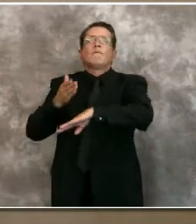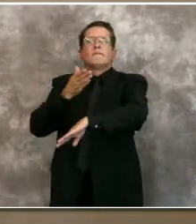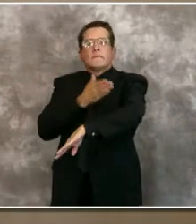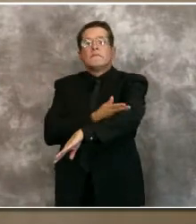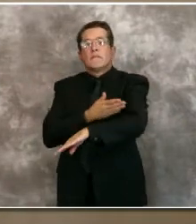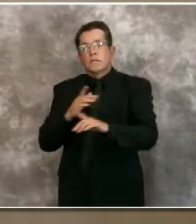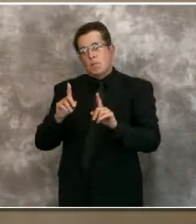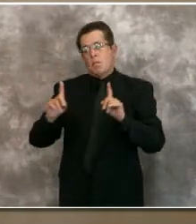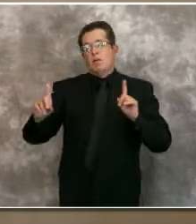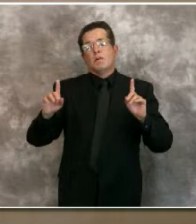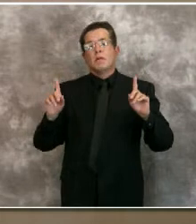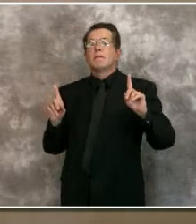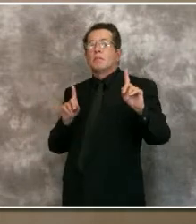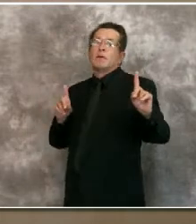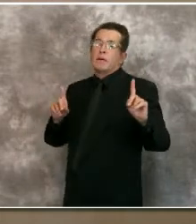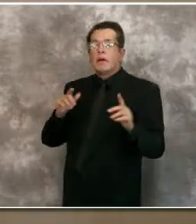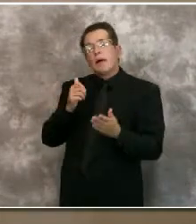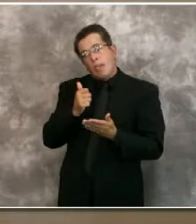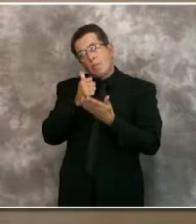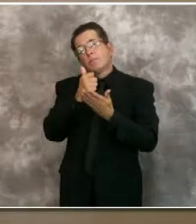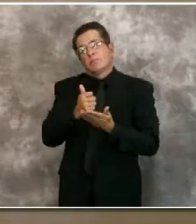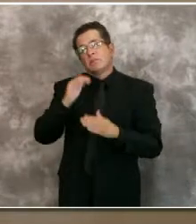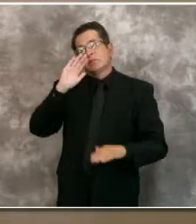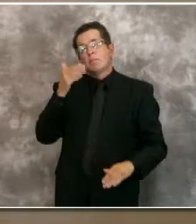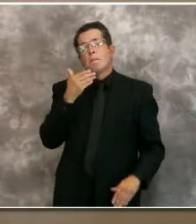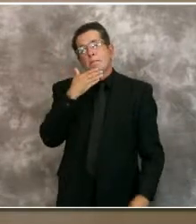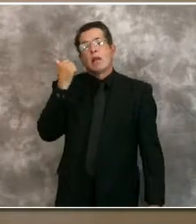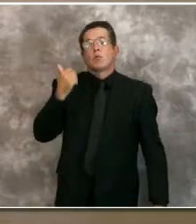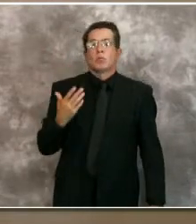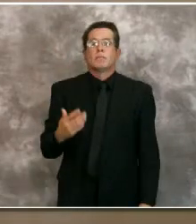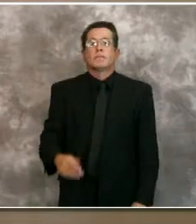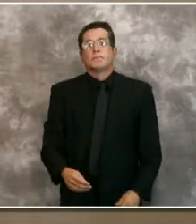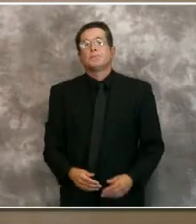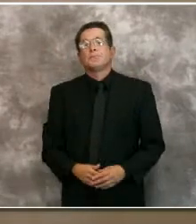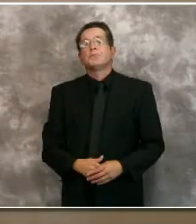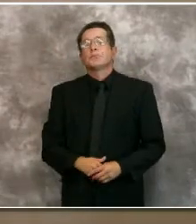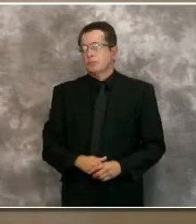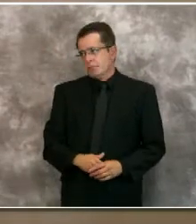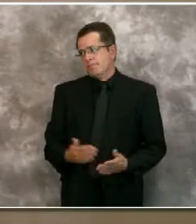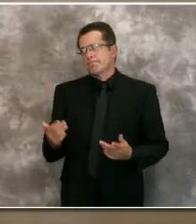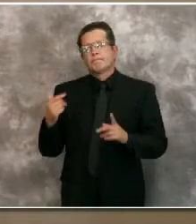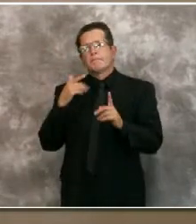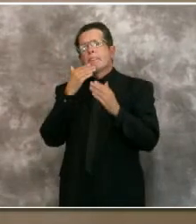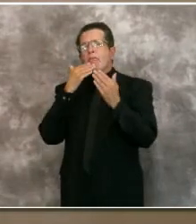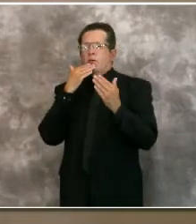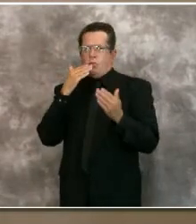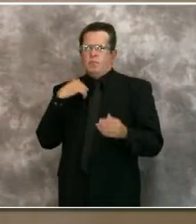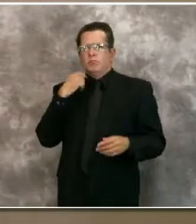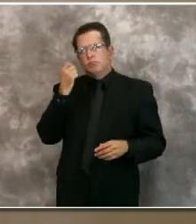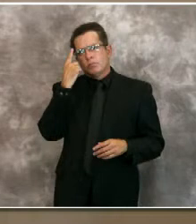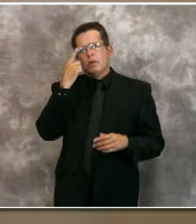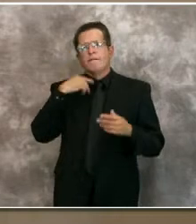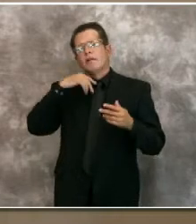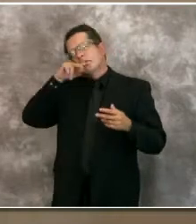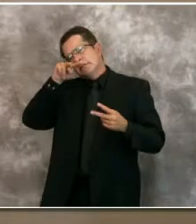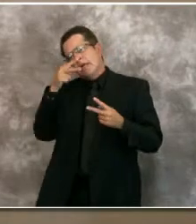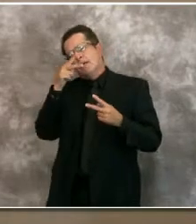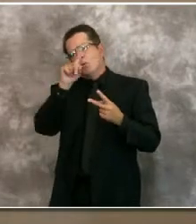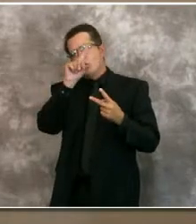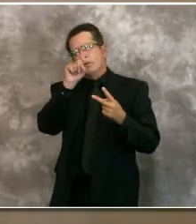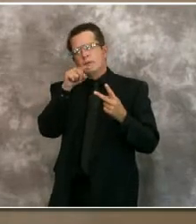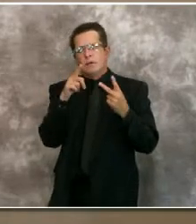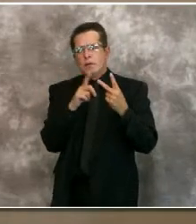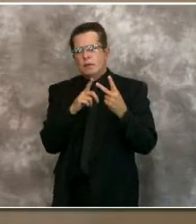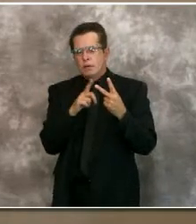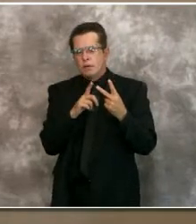it helped to make the situation much better. I see, thank you. Thank you. And another question,